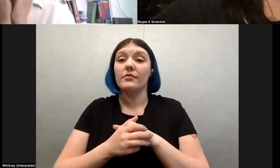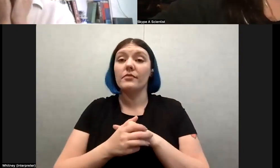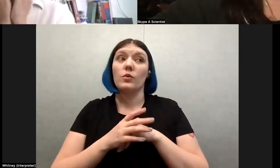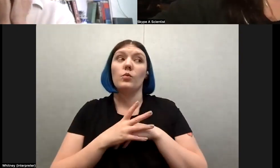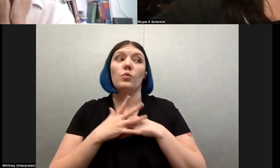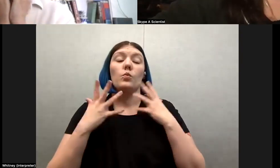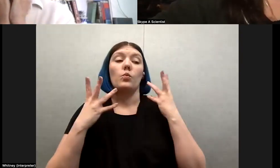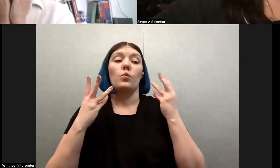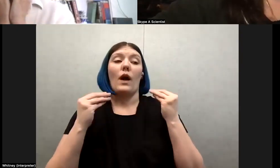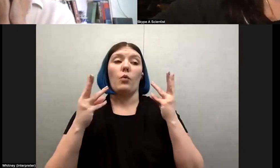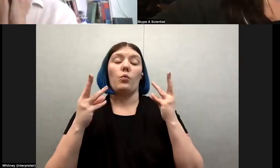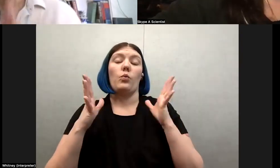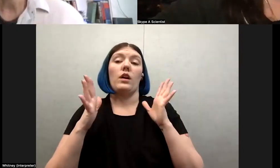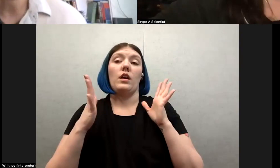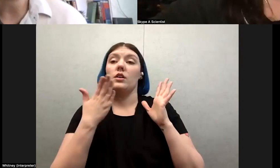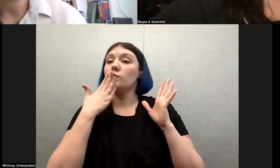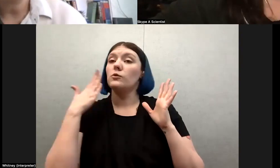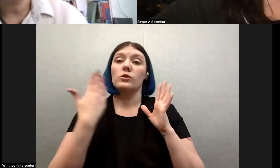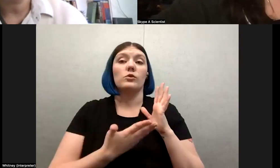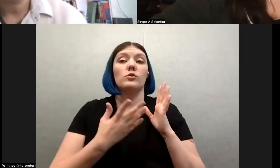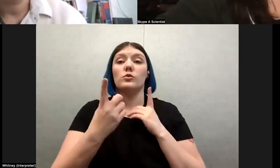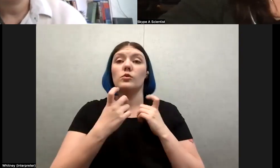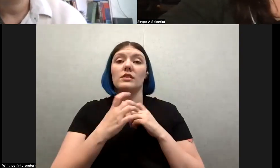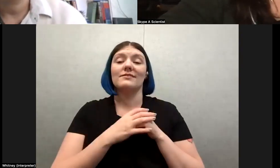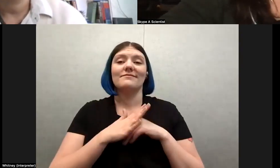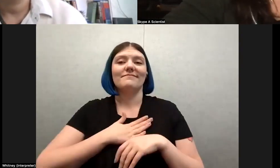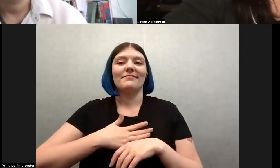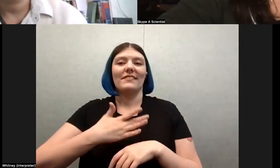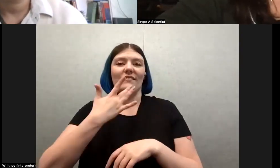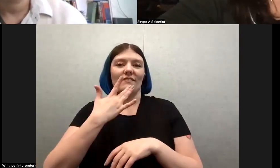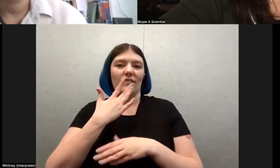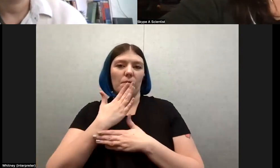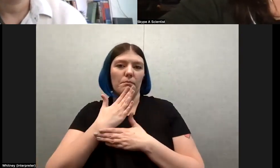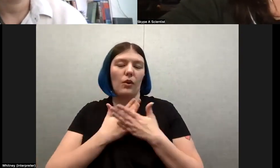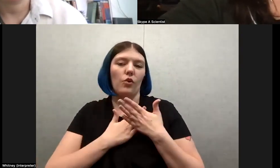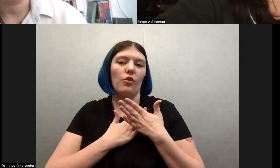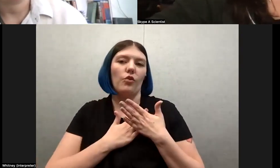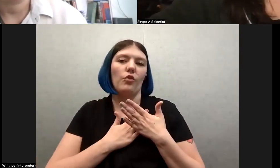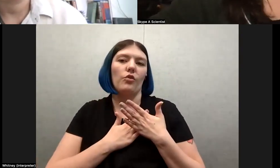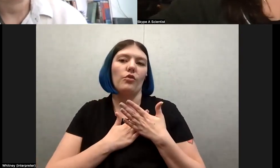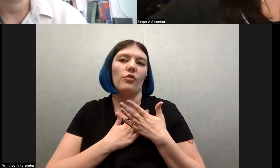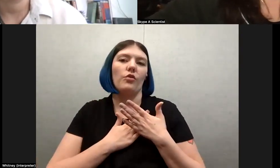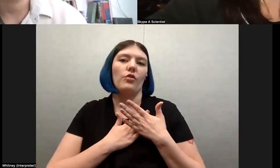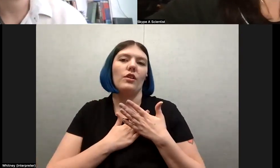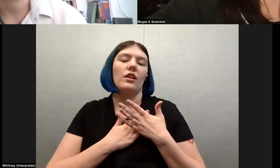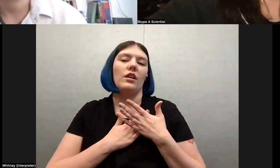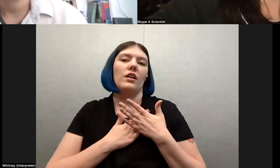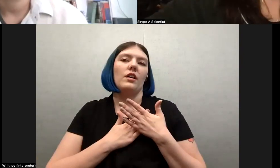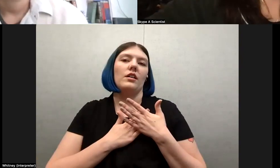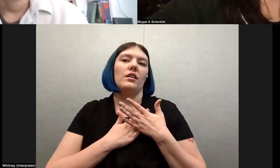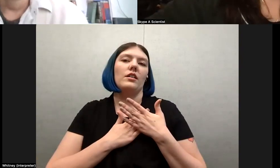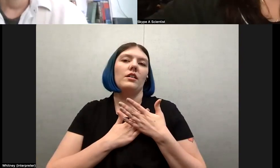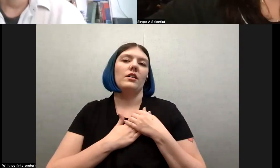is such a good question. I think my favorite part about being a restoration ecologist is the fact